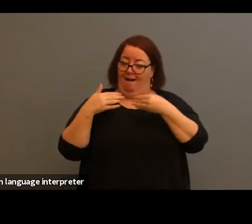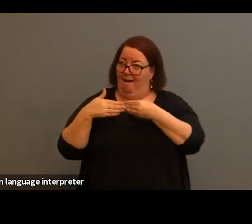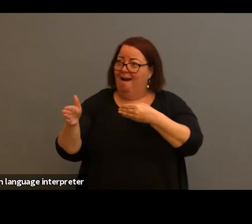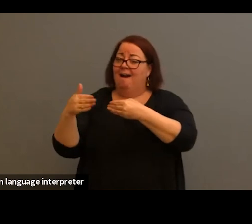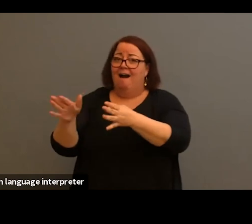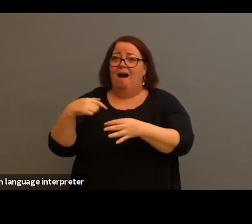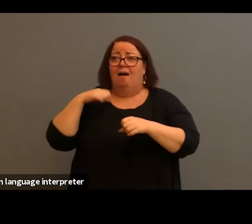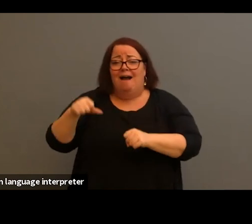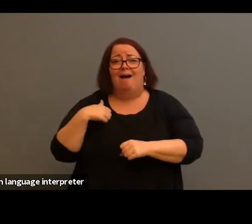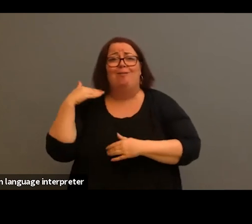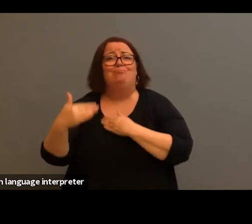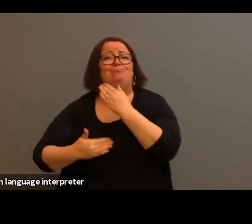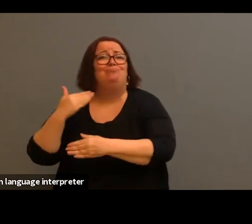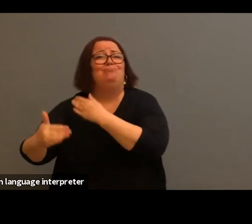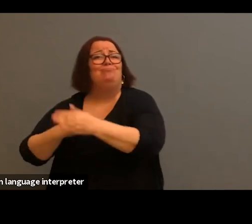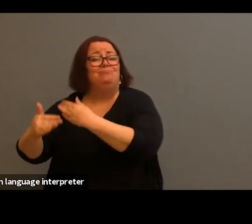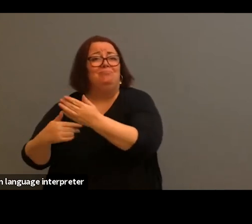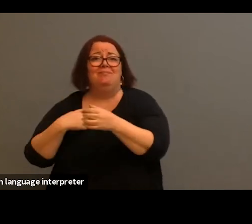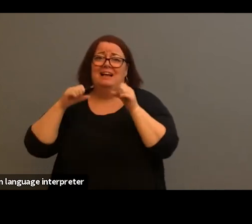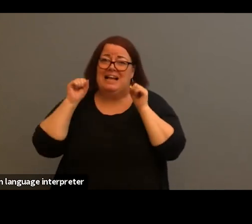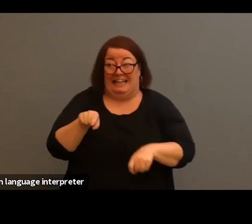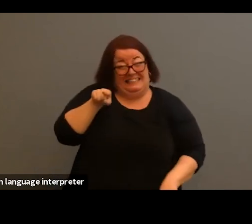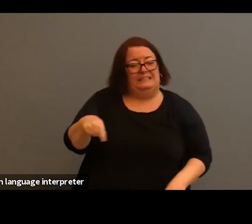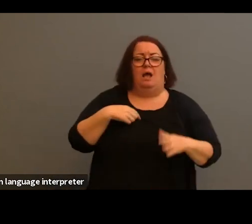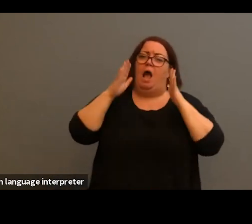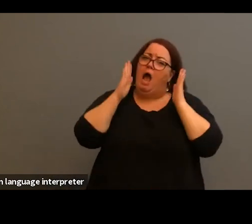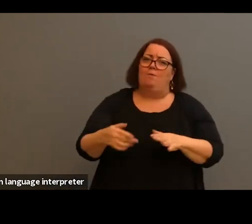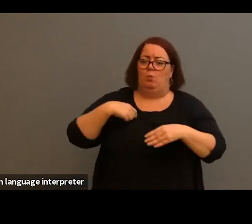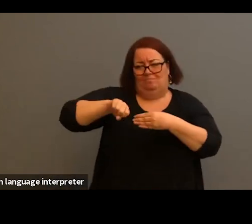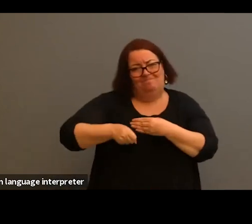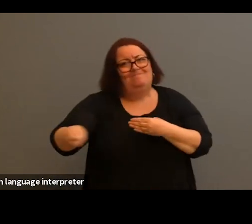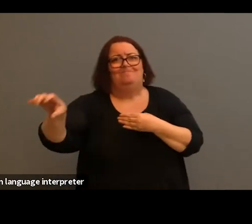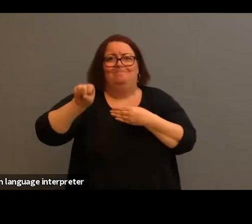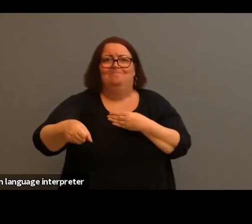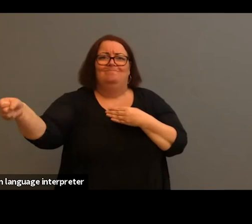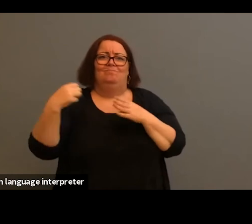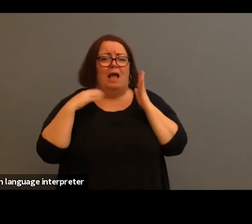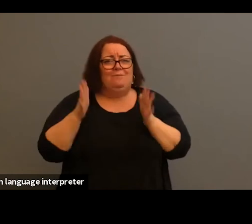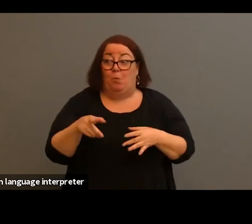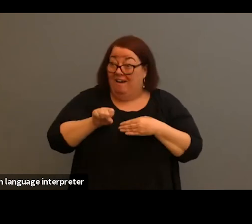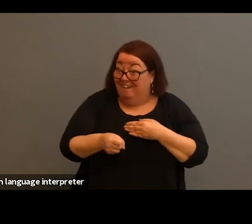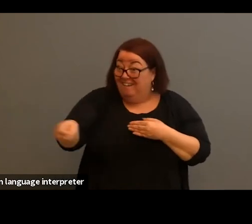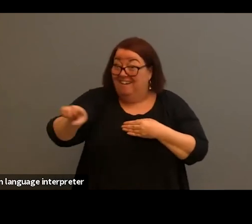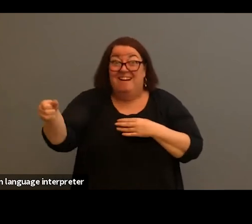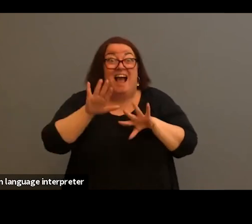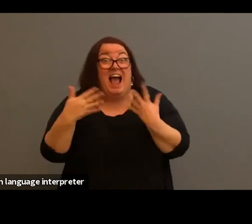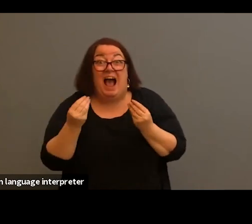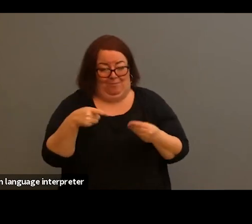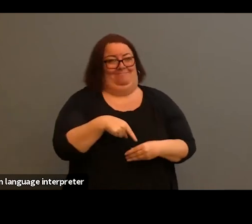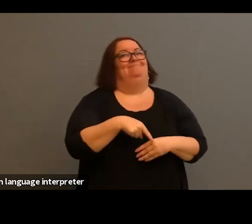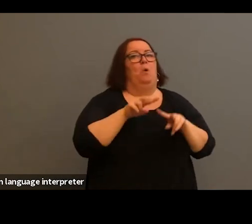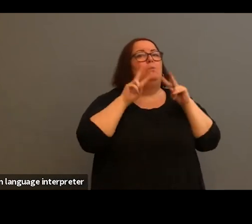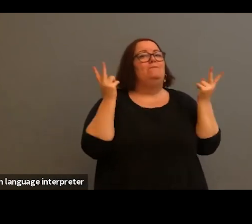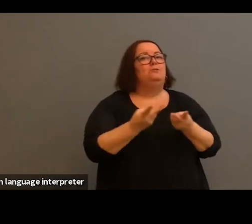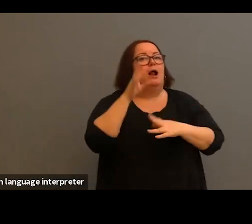is delivered through a universal design approach to ensure that everybody is able to access